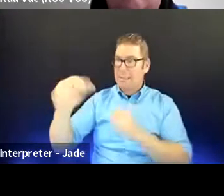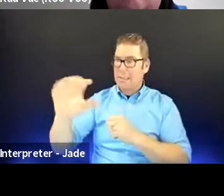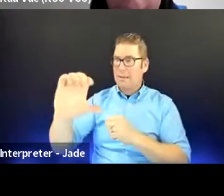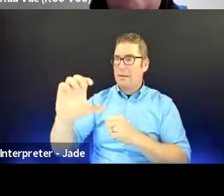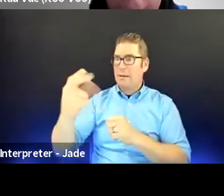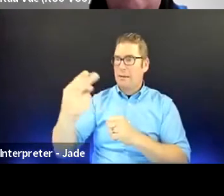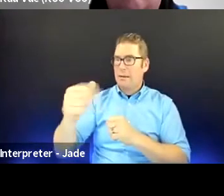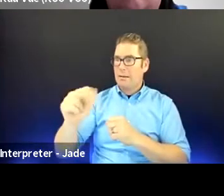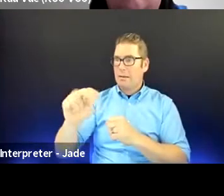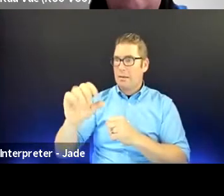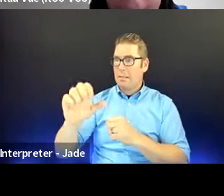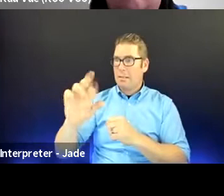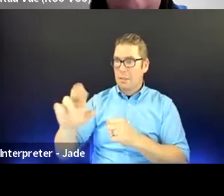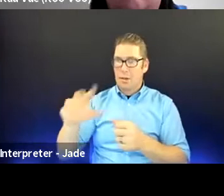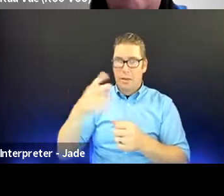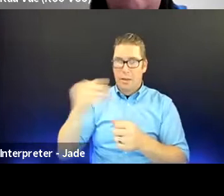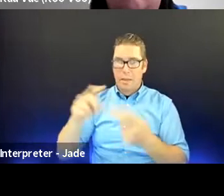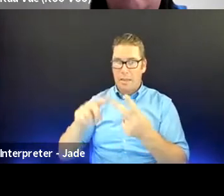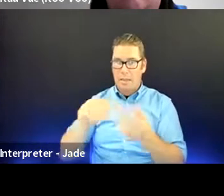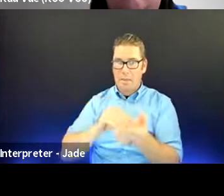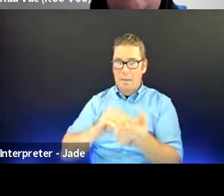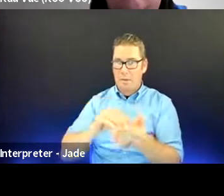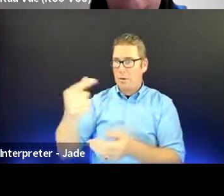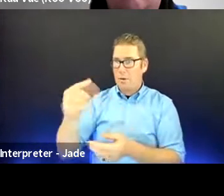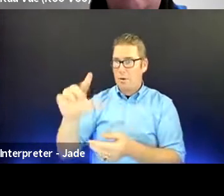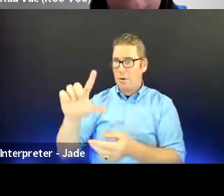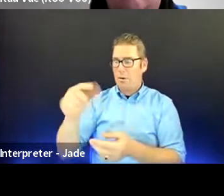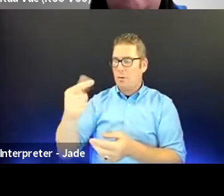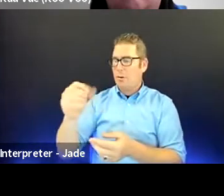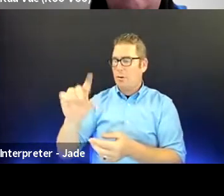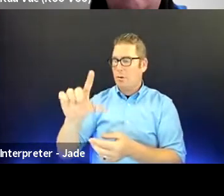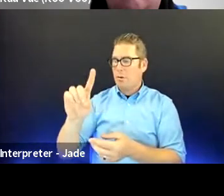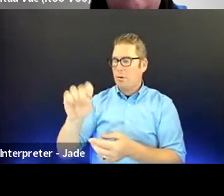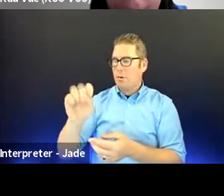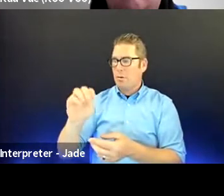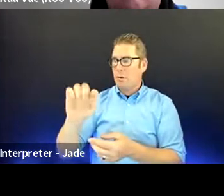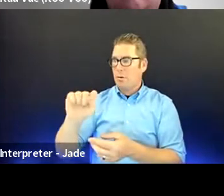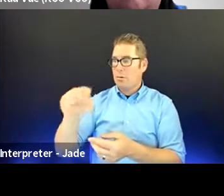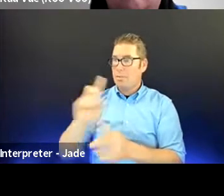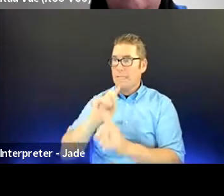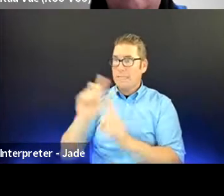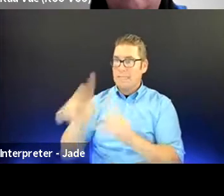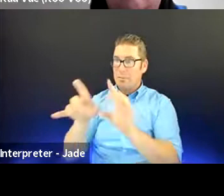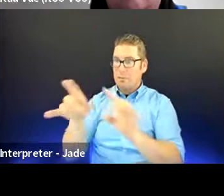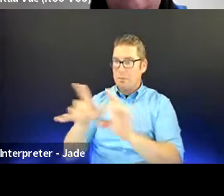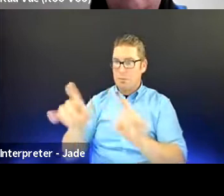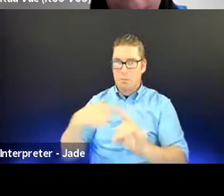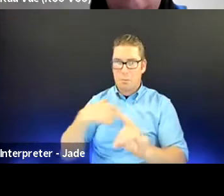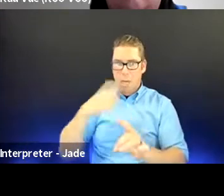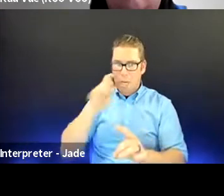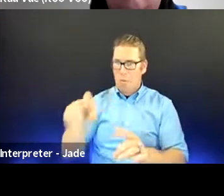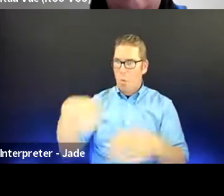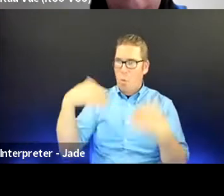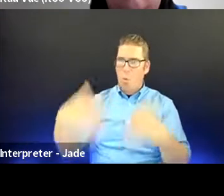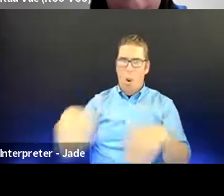not always been the case in my 25 years at the college, is a proactive, vocal, firm